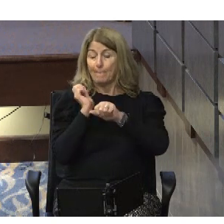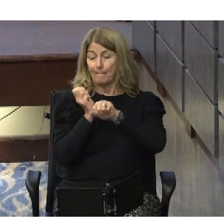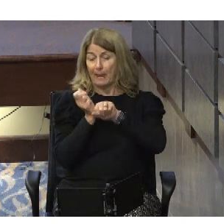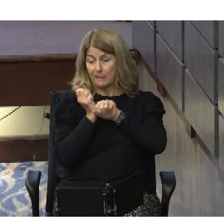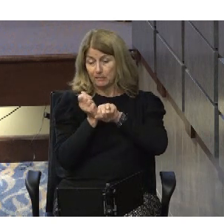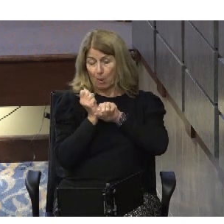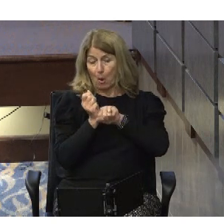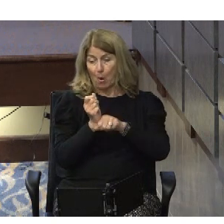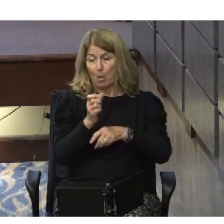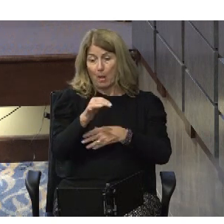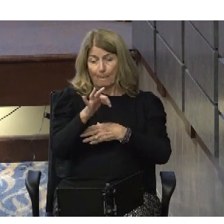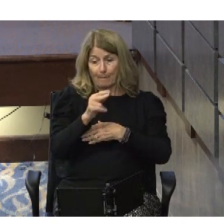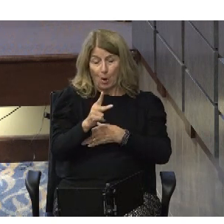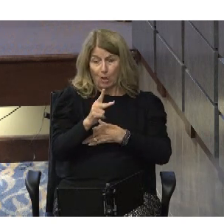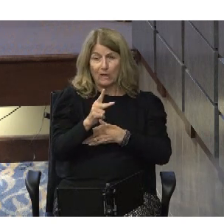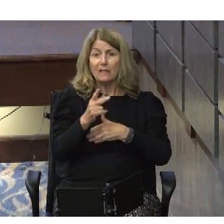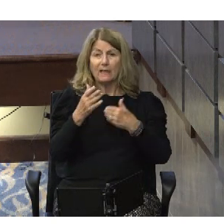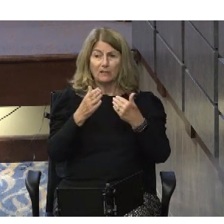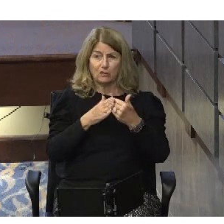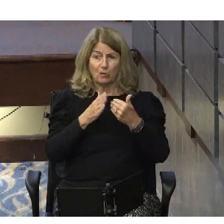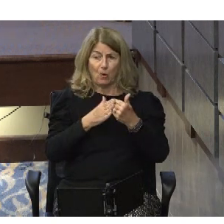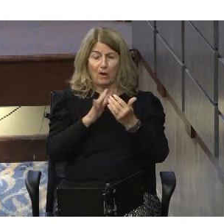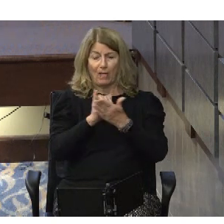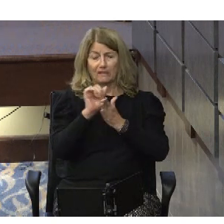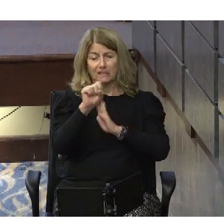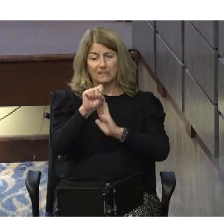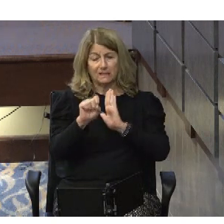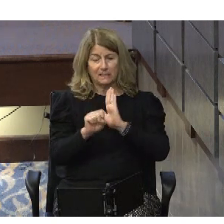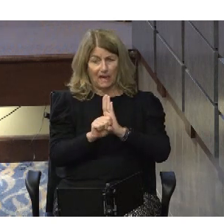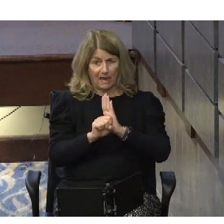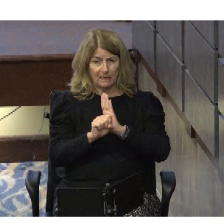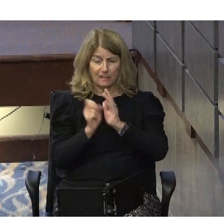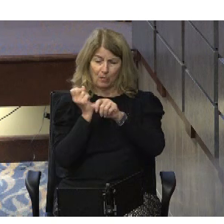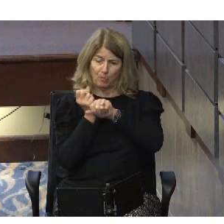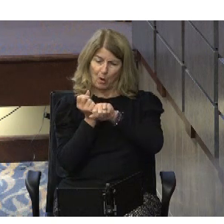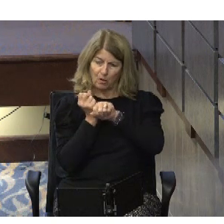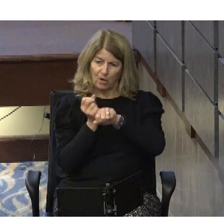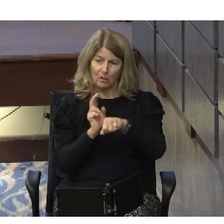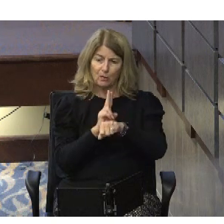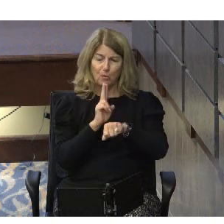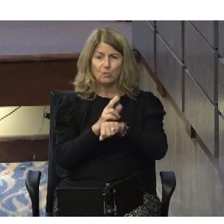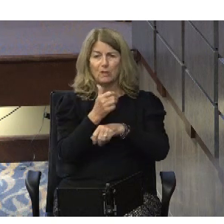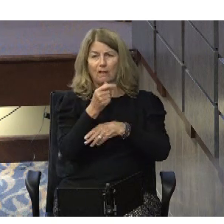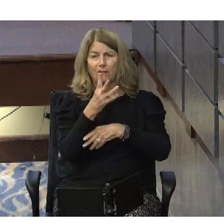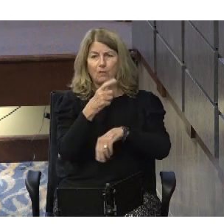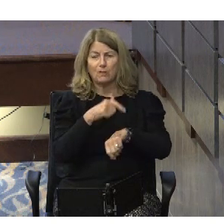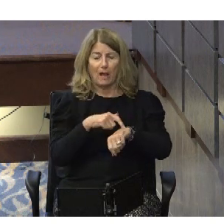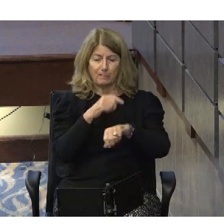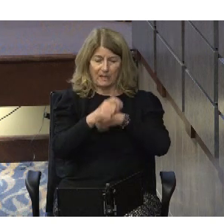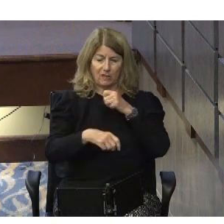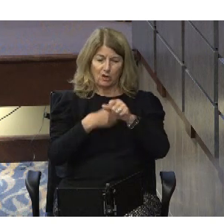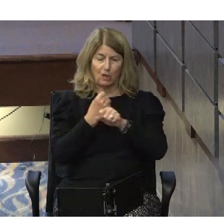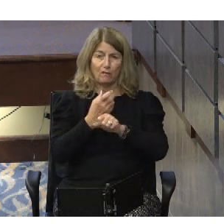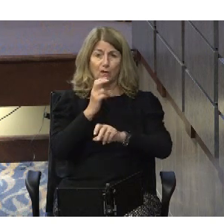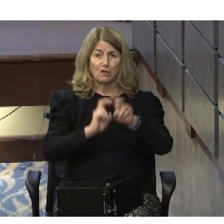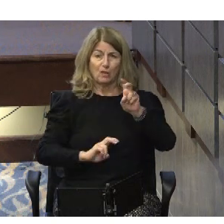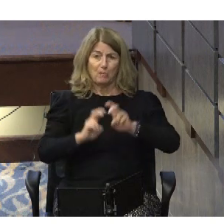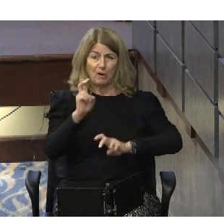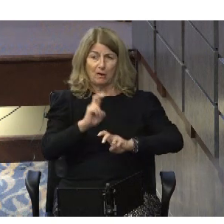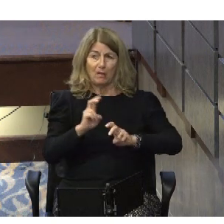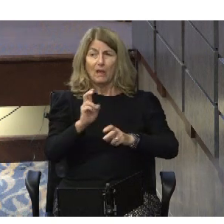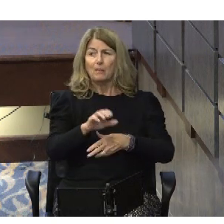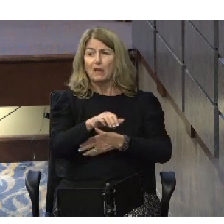is a state ballpark that's used just a couple times a year for tournaments, there'll be another partner that we will go